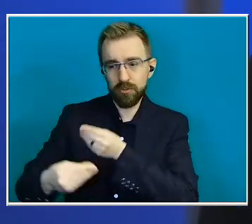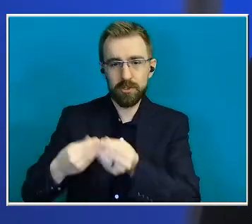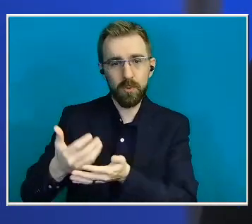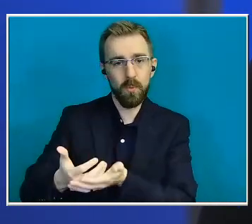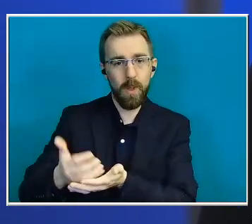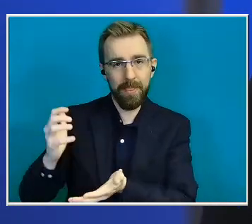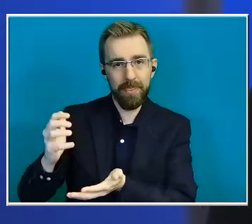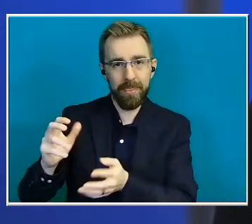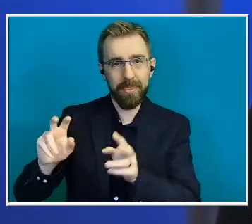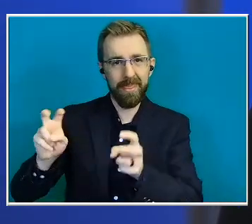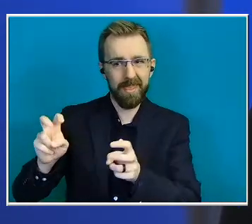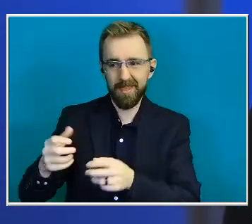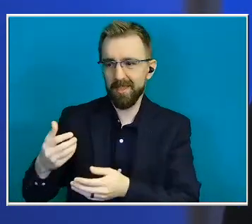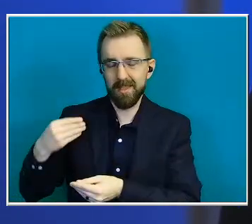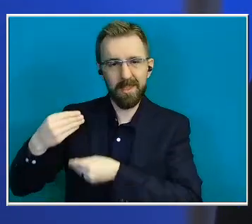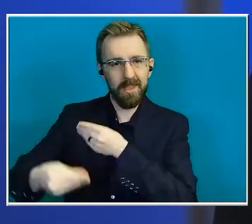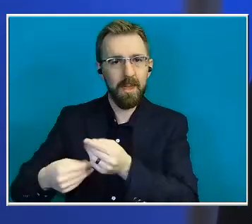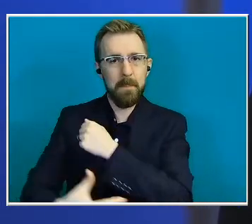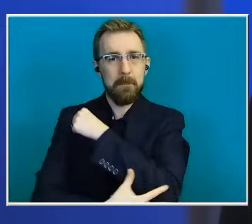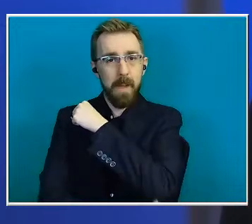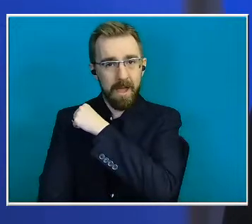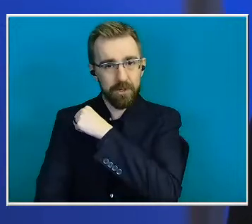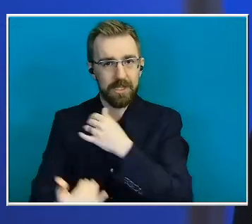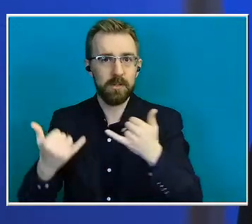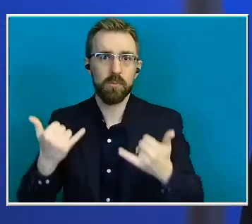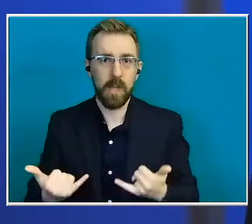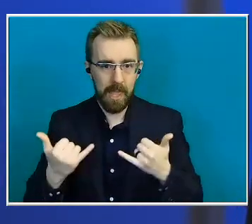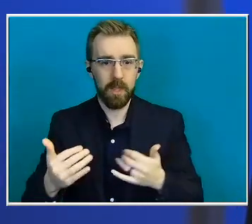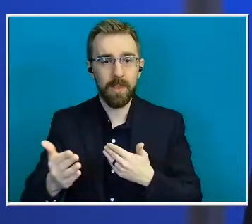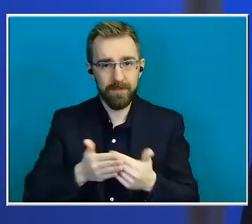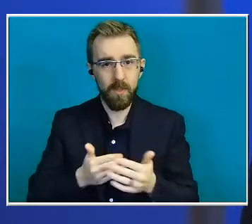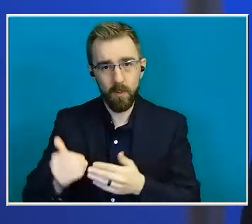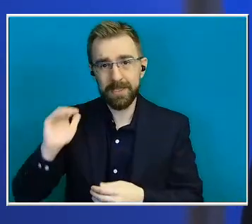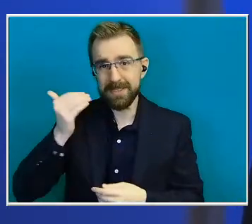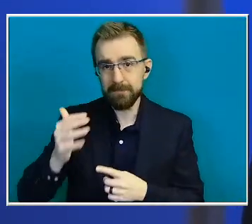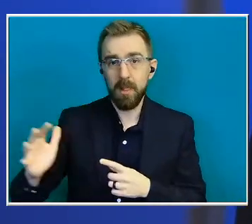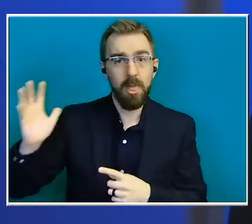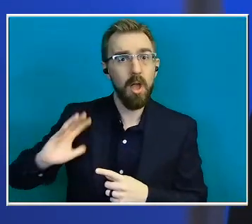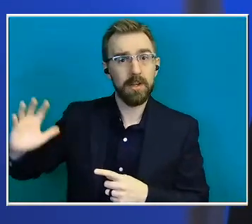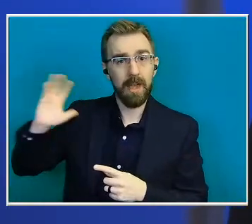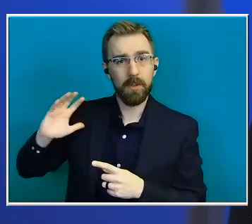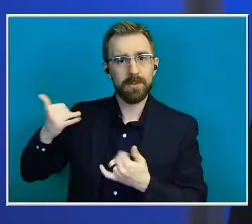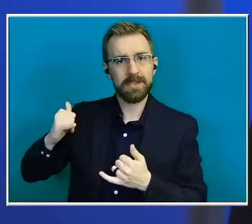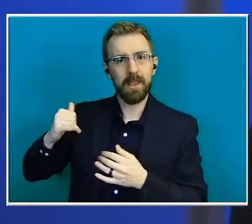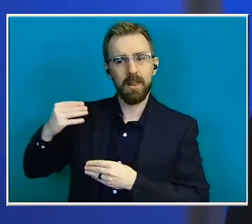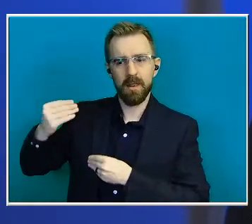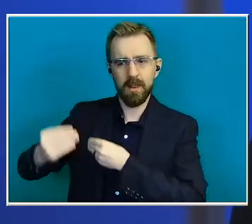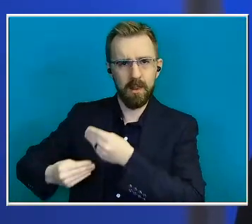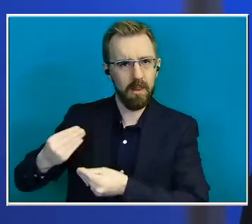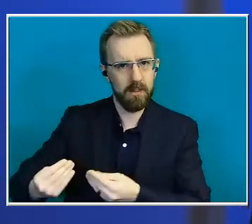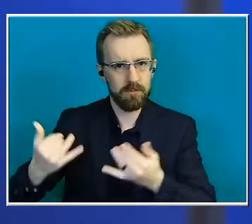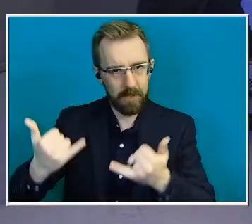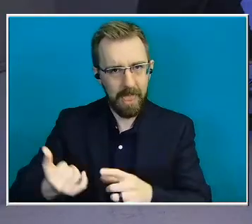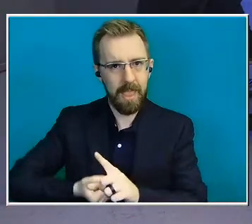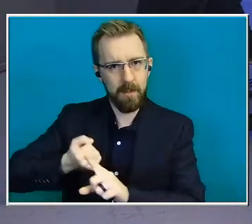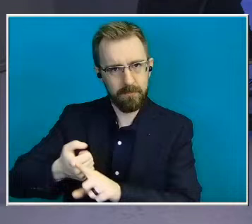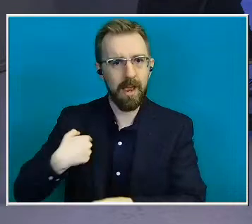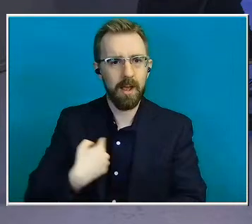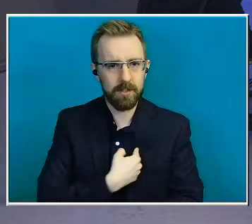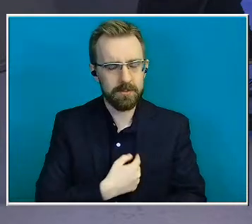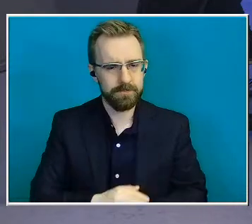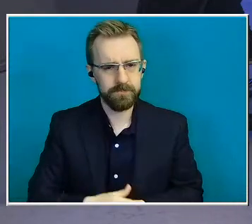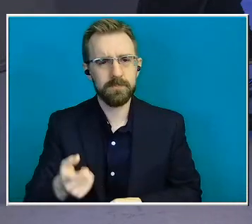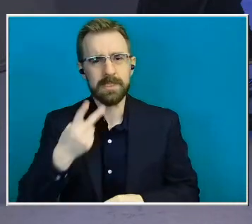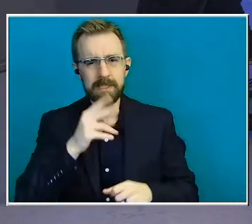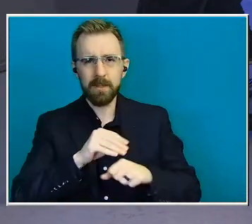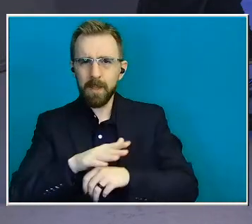poverty that we see today. And so even though it seems like it was a long time ago, we're still seeing the impacts. Also, and then you see it impacts schools. You see it